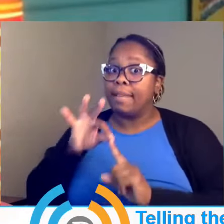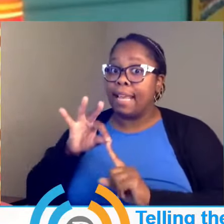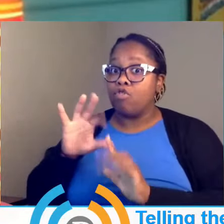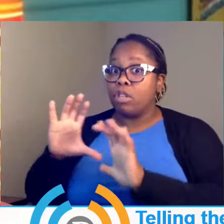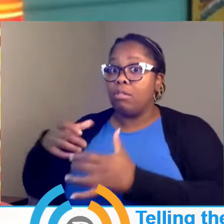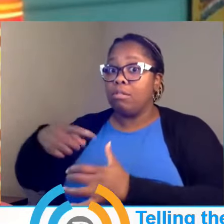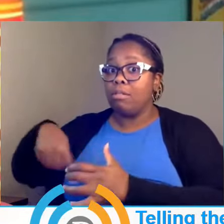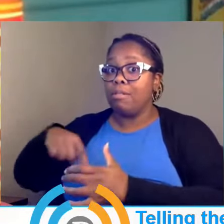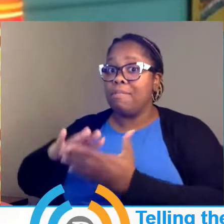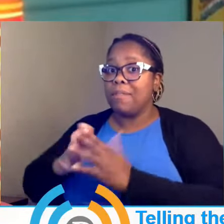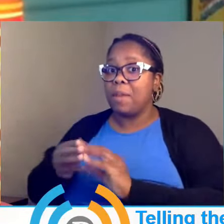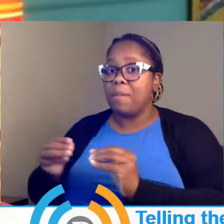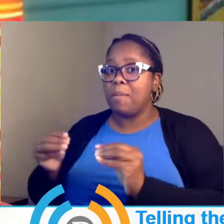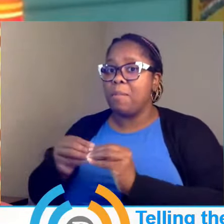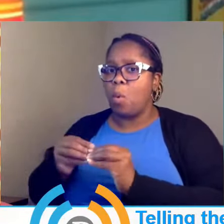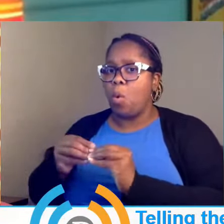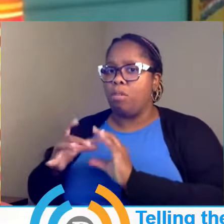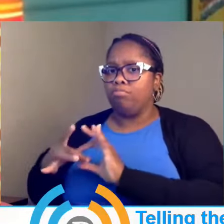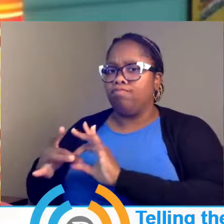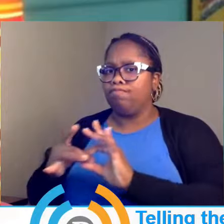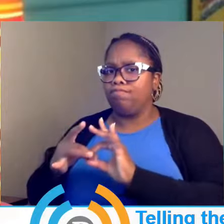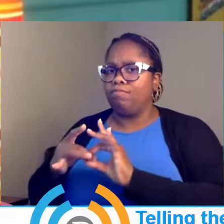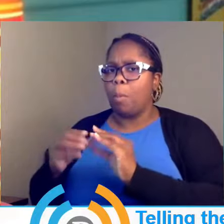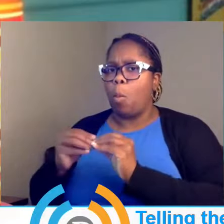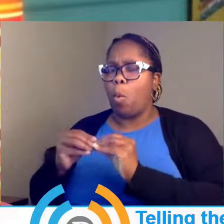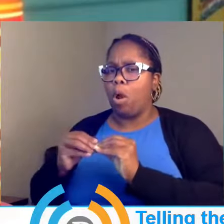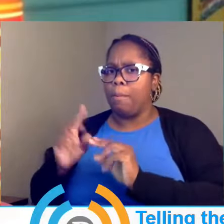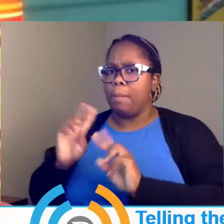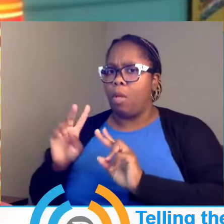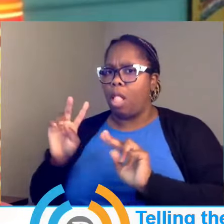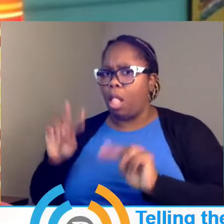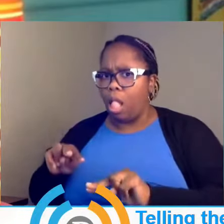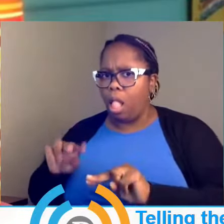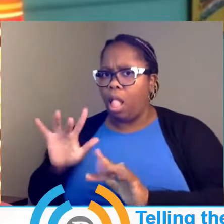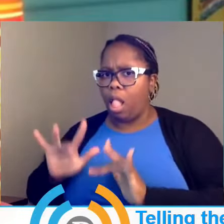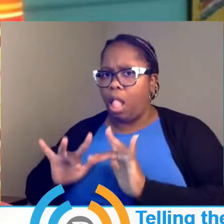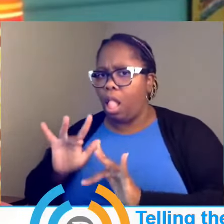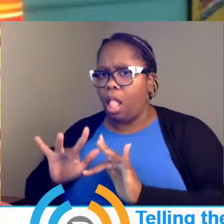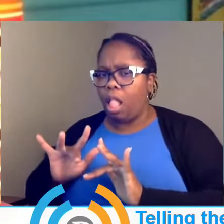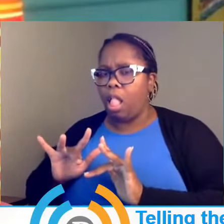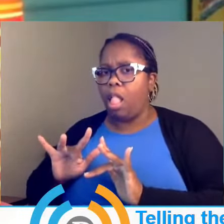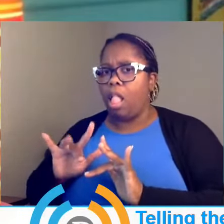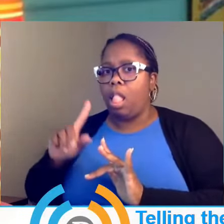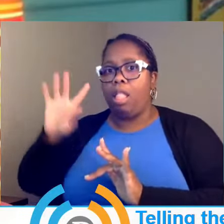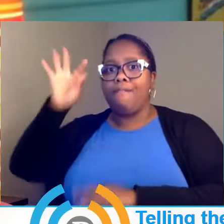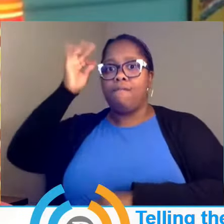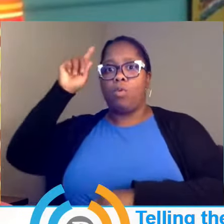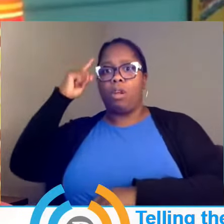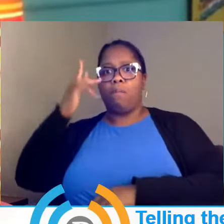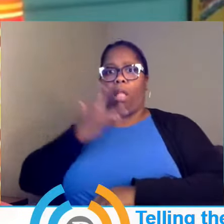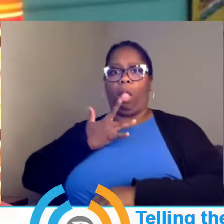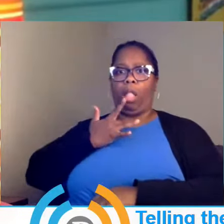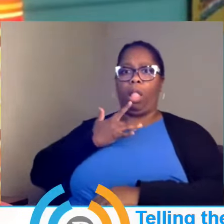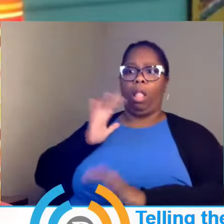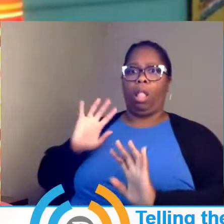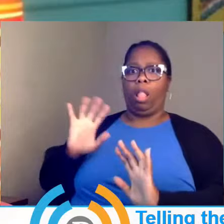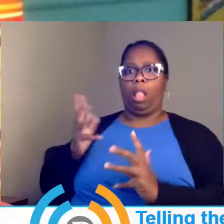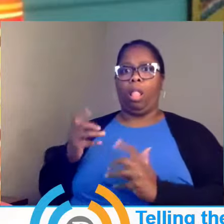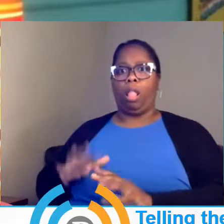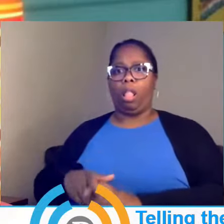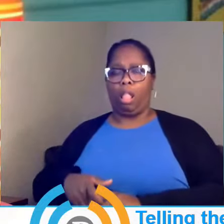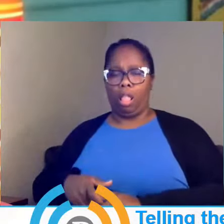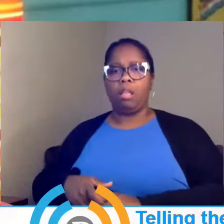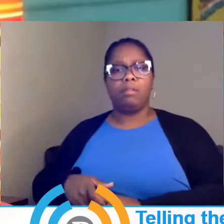more and more civically involved. It's like a fear, I guess. So, and as we spoke of